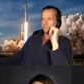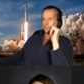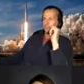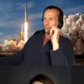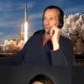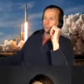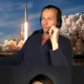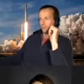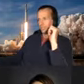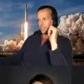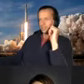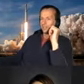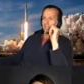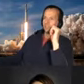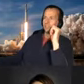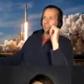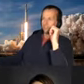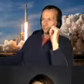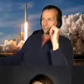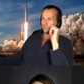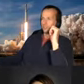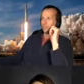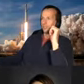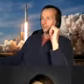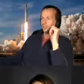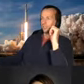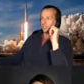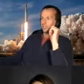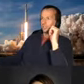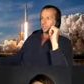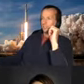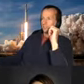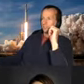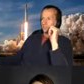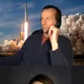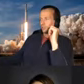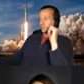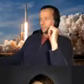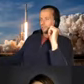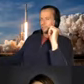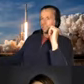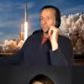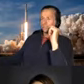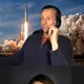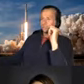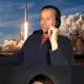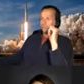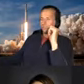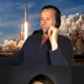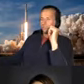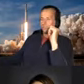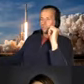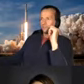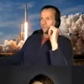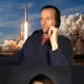think of to at the time. This is again early in the outbreak. So they were not negligent.